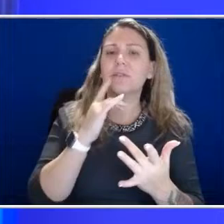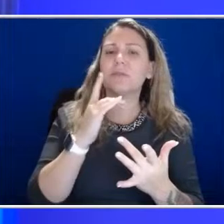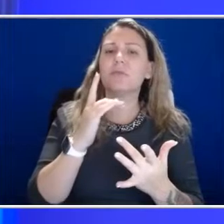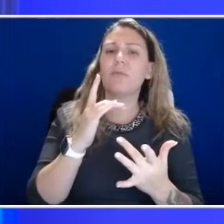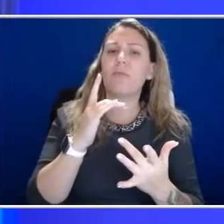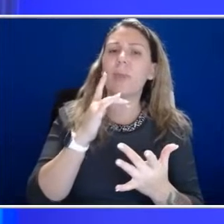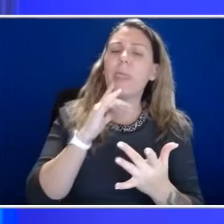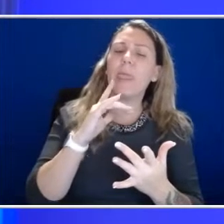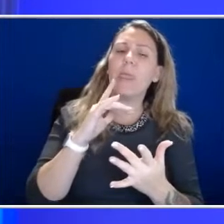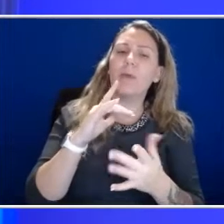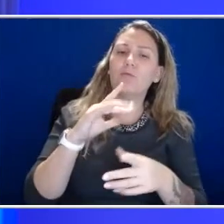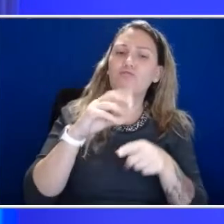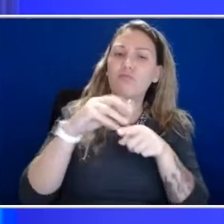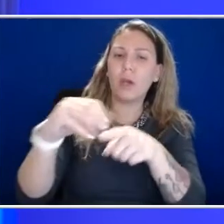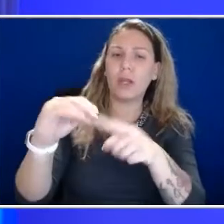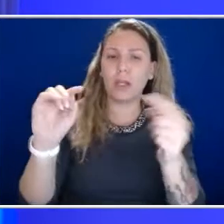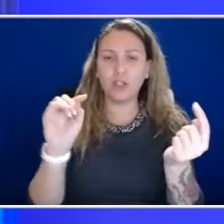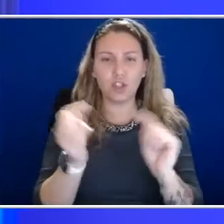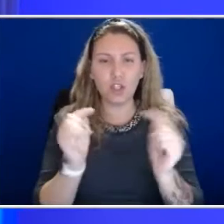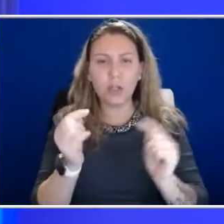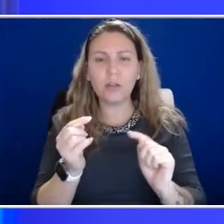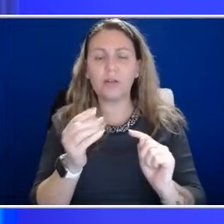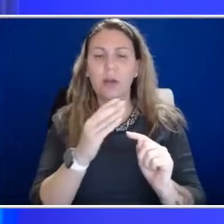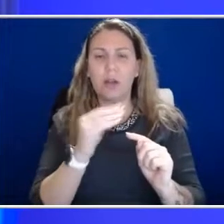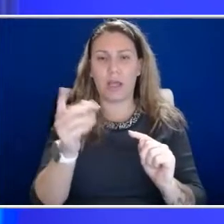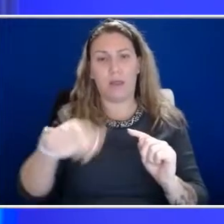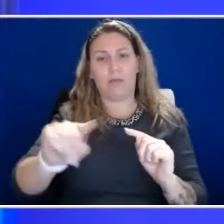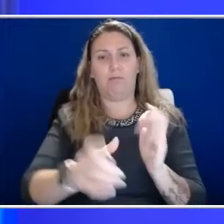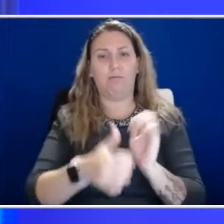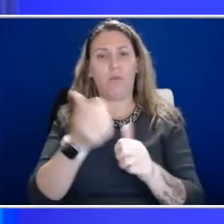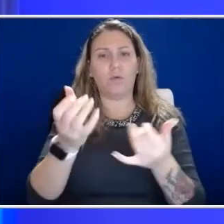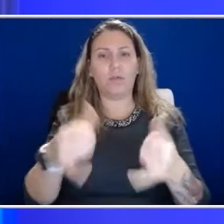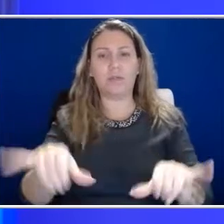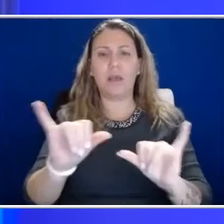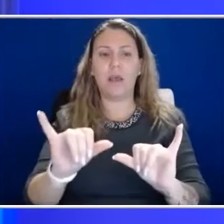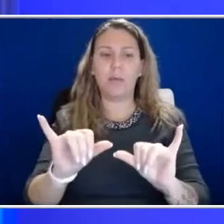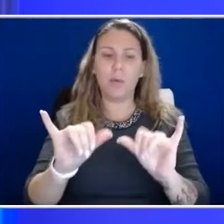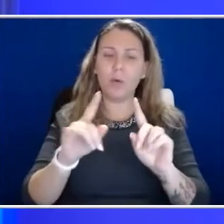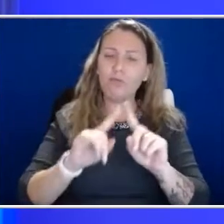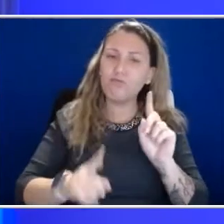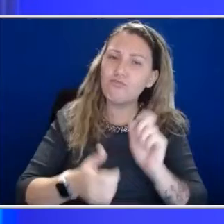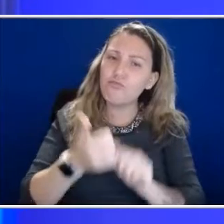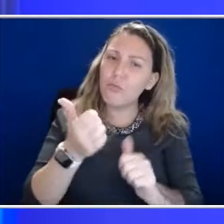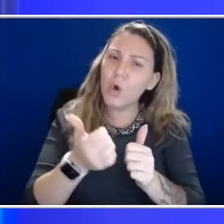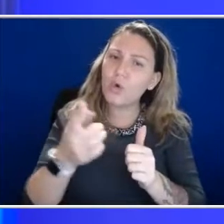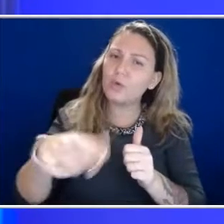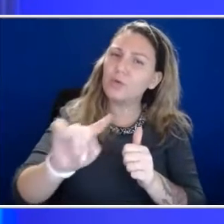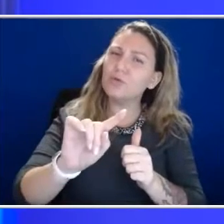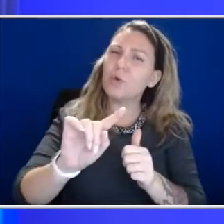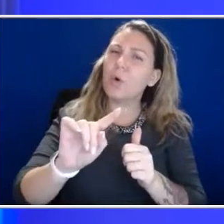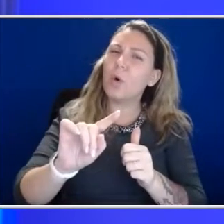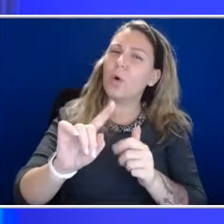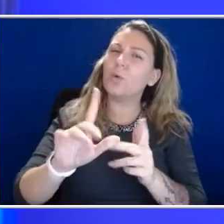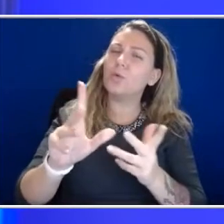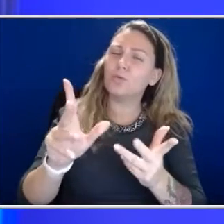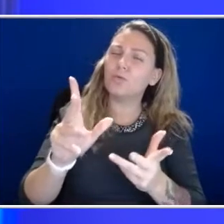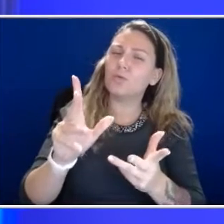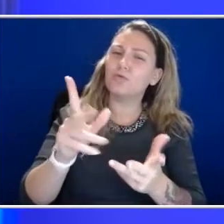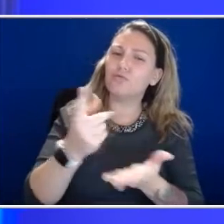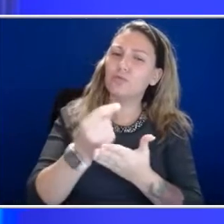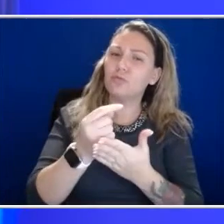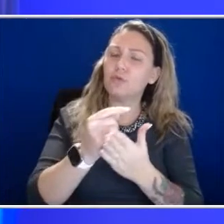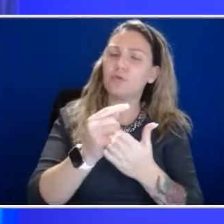injuries, and those are the most common. Most hyperbaric treatment chambers will be used for indications